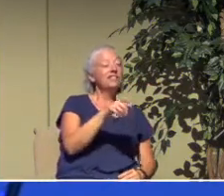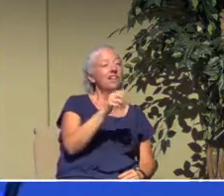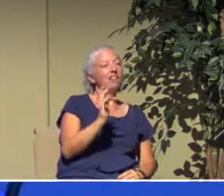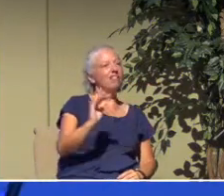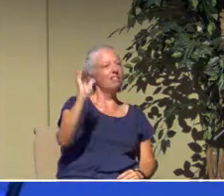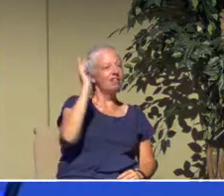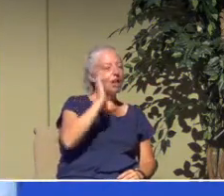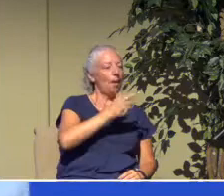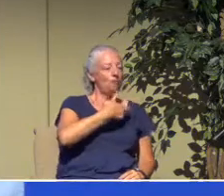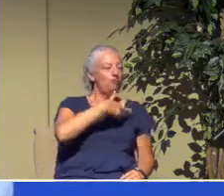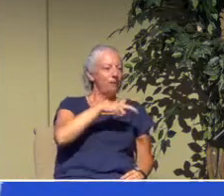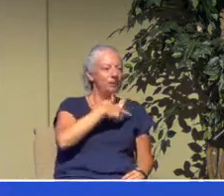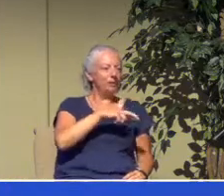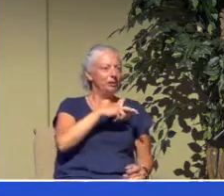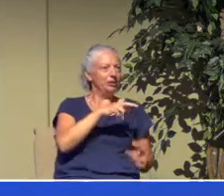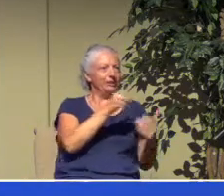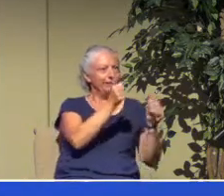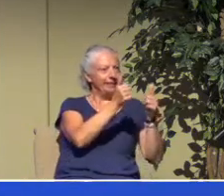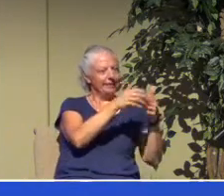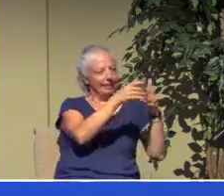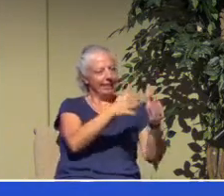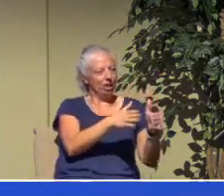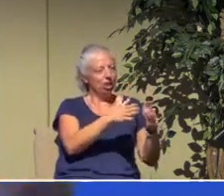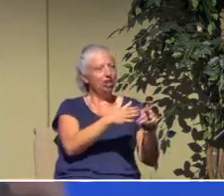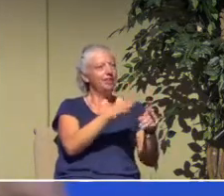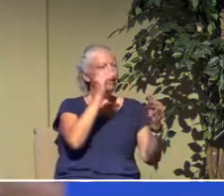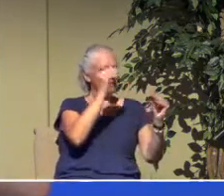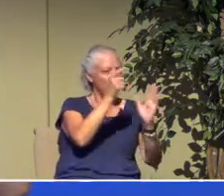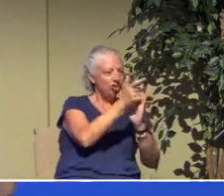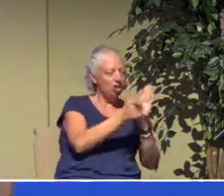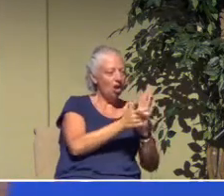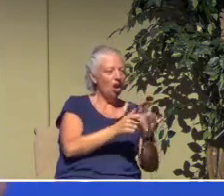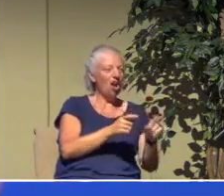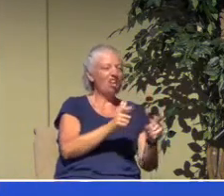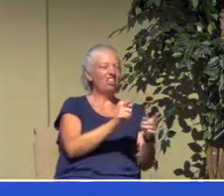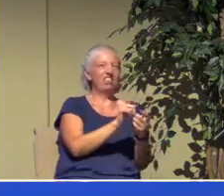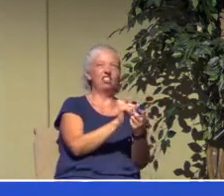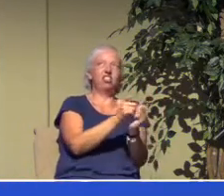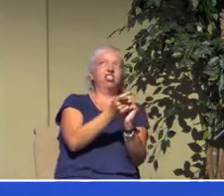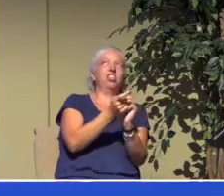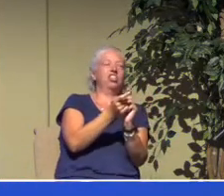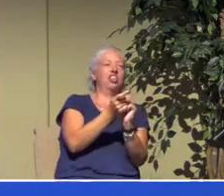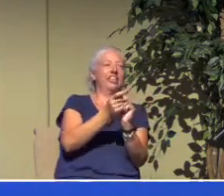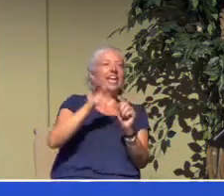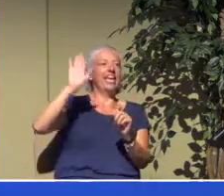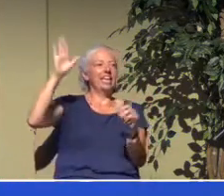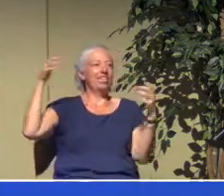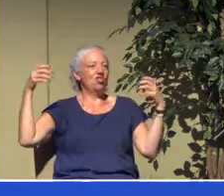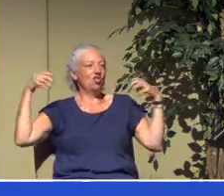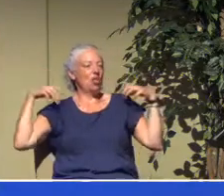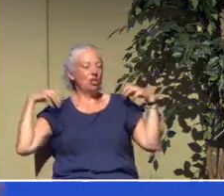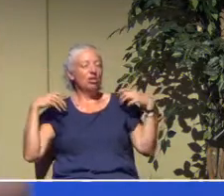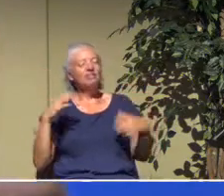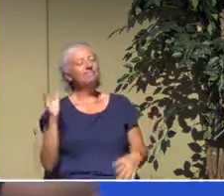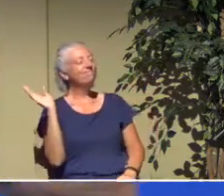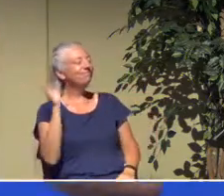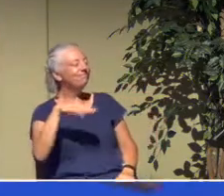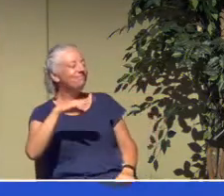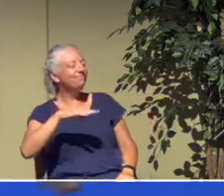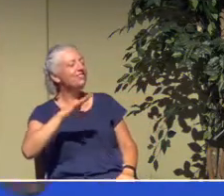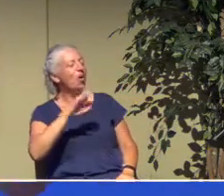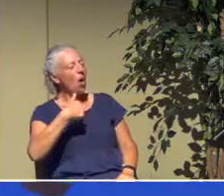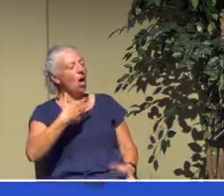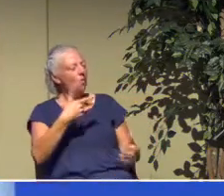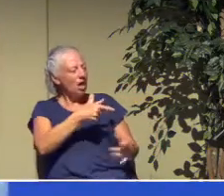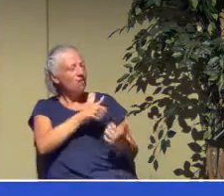the religionists or we in our own minds make it something different. But Jesus says, no, I want you to become a disciple of mine. I want